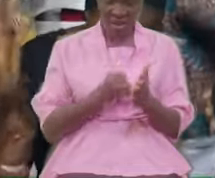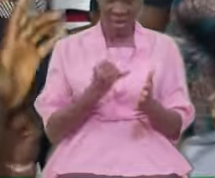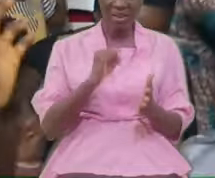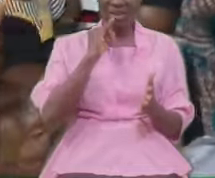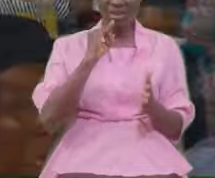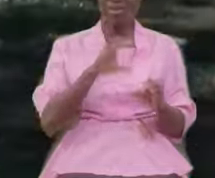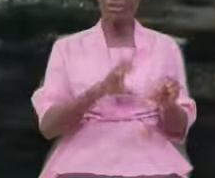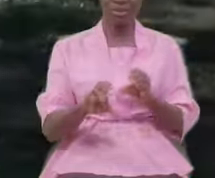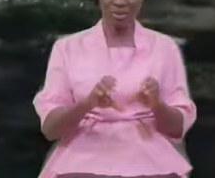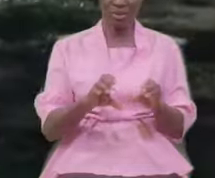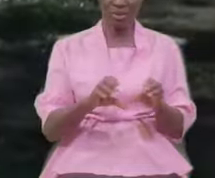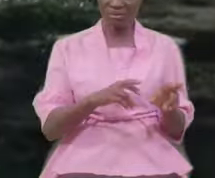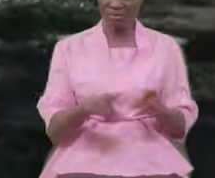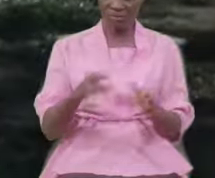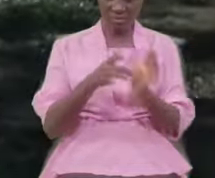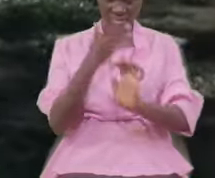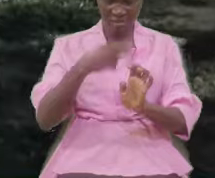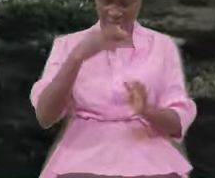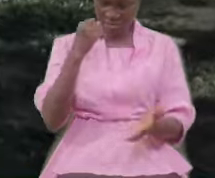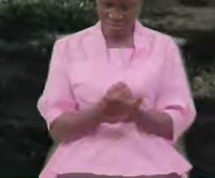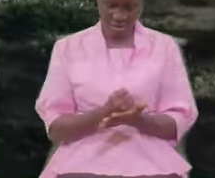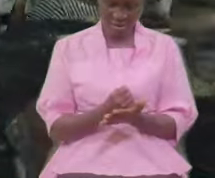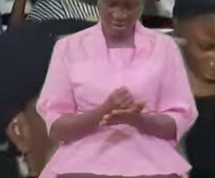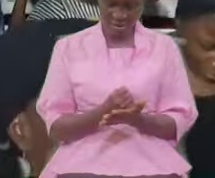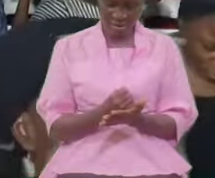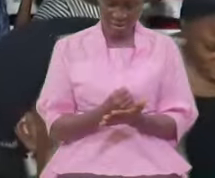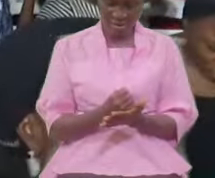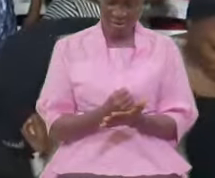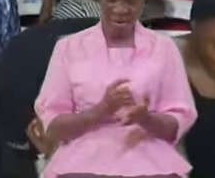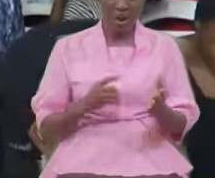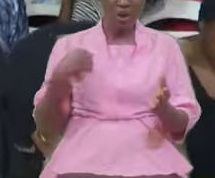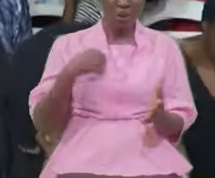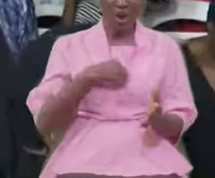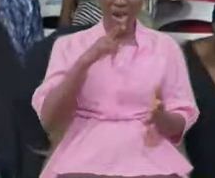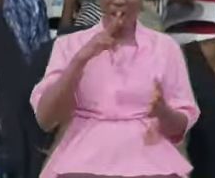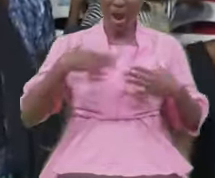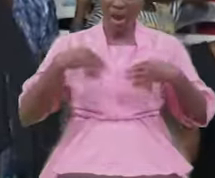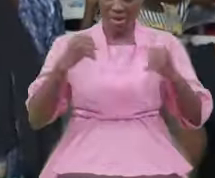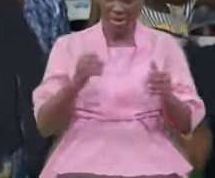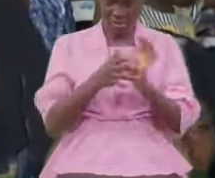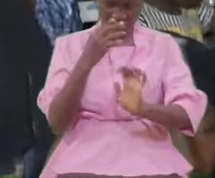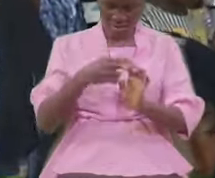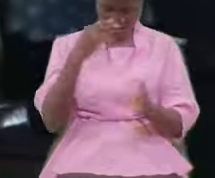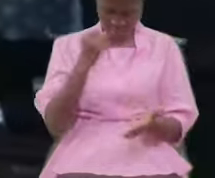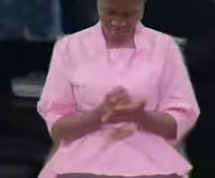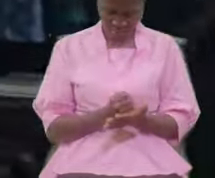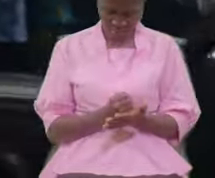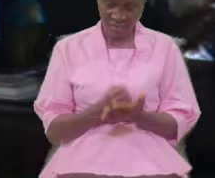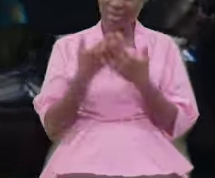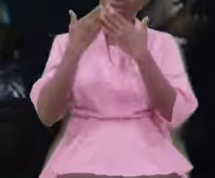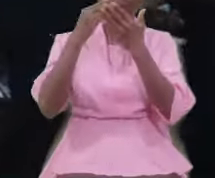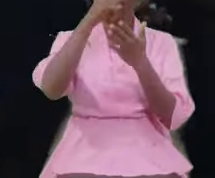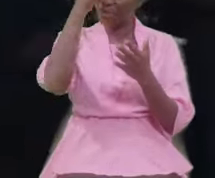sal tapos na naay na ka because you done